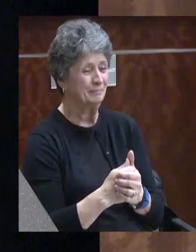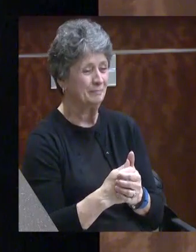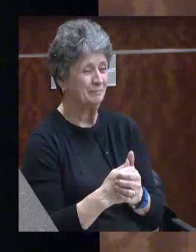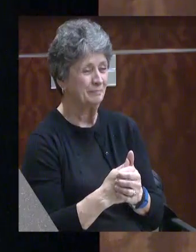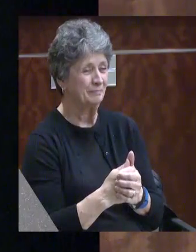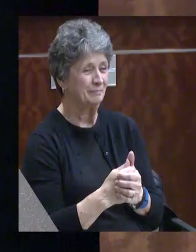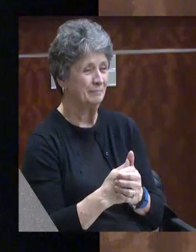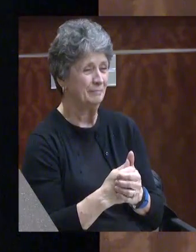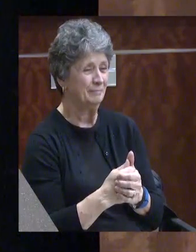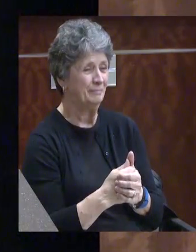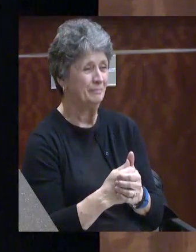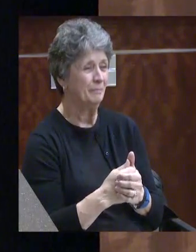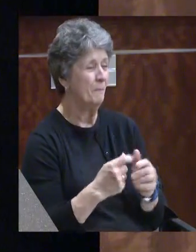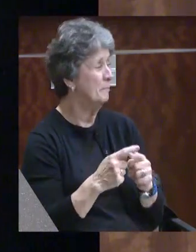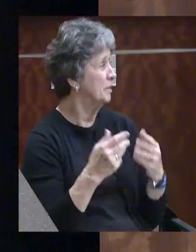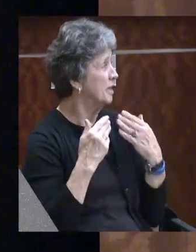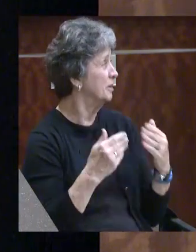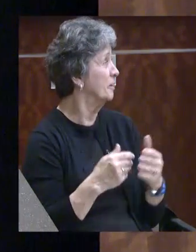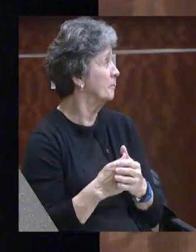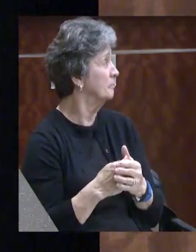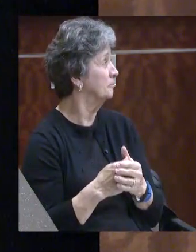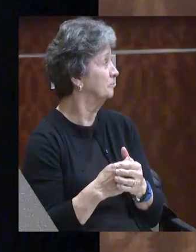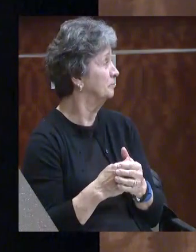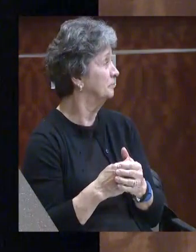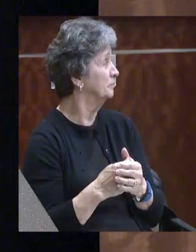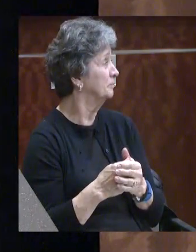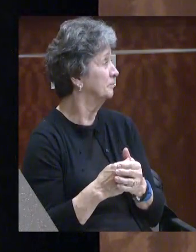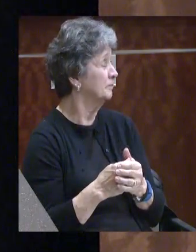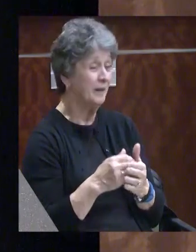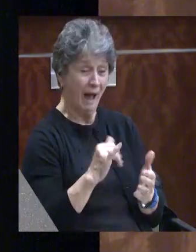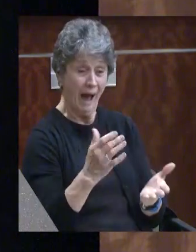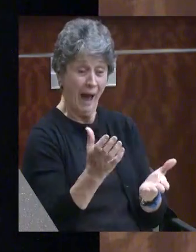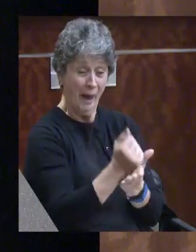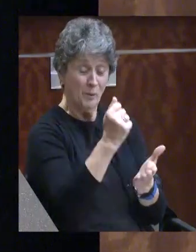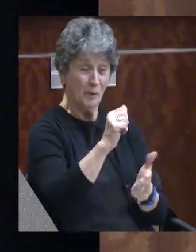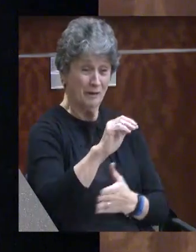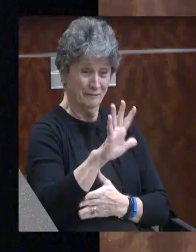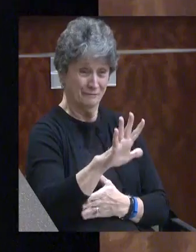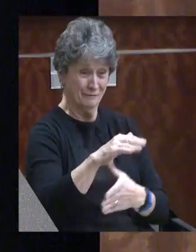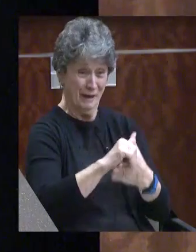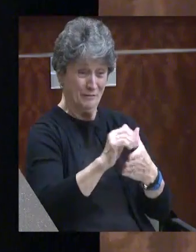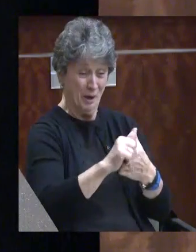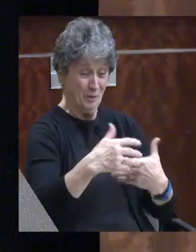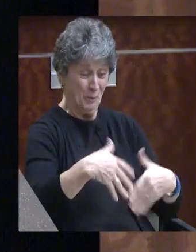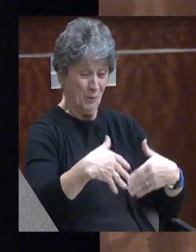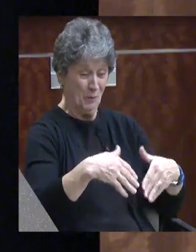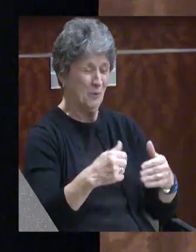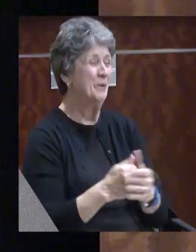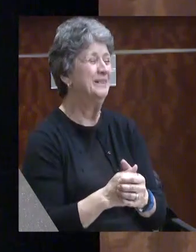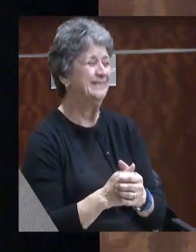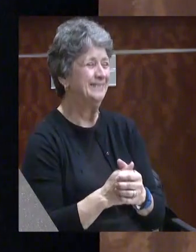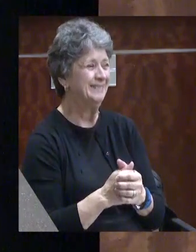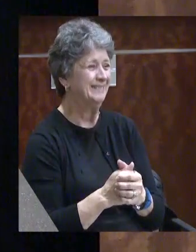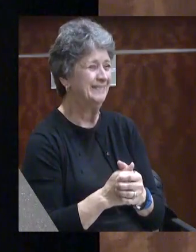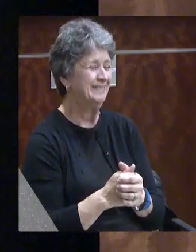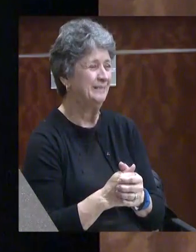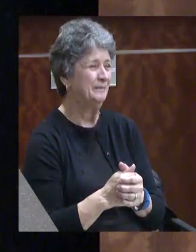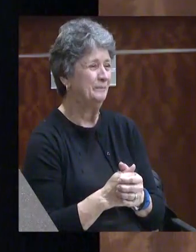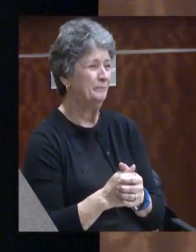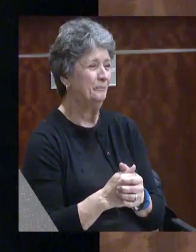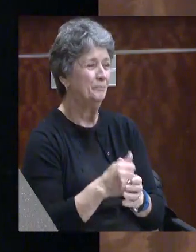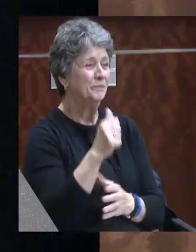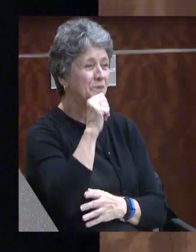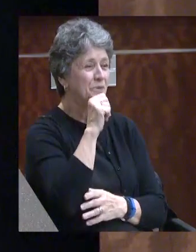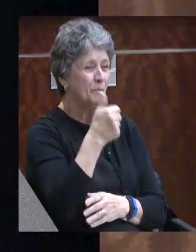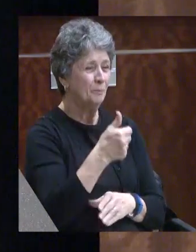So, but thank you. $5. Yeah. Thanks, Eddie. So,